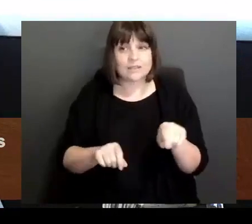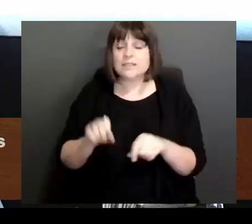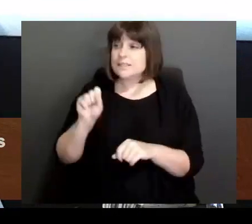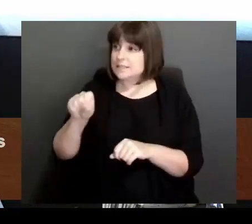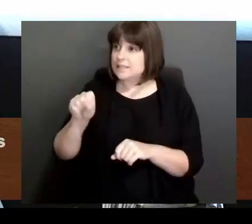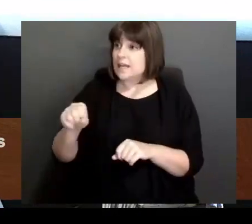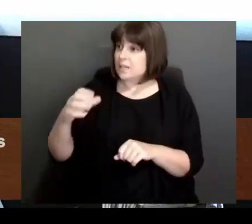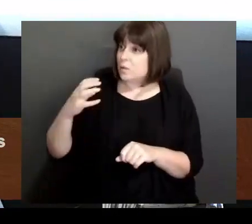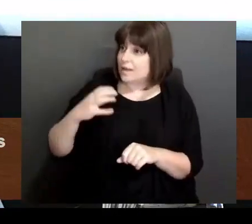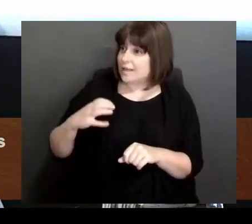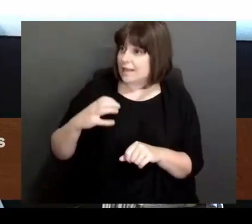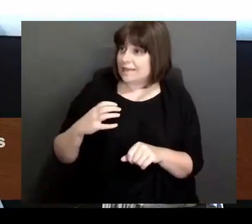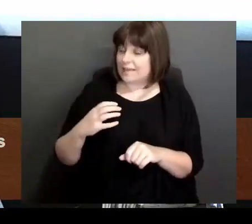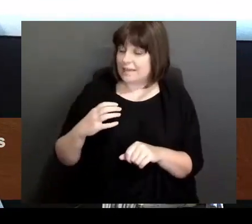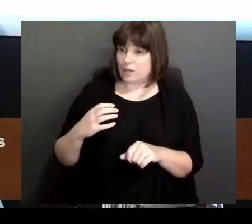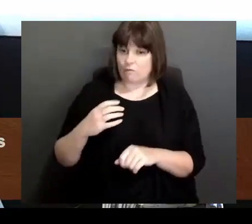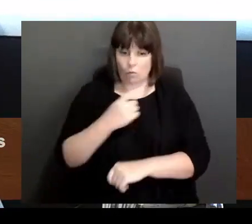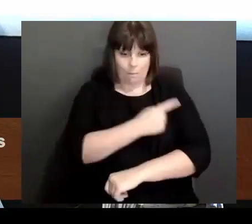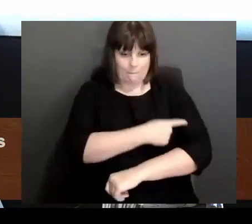shift power meaningfully